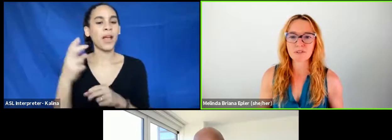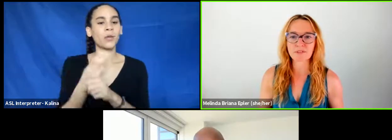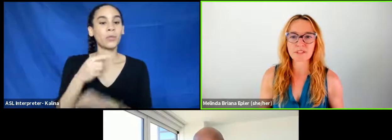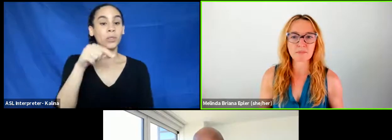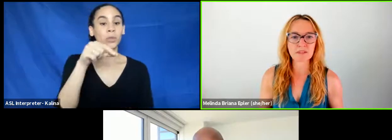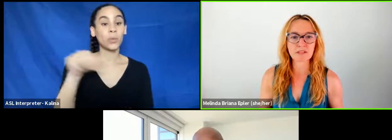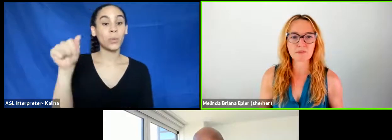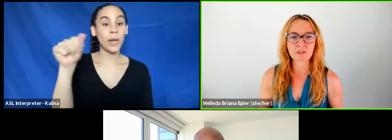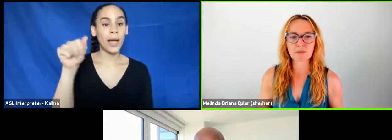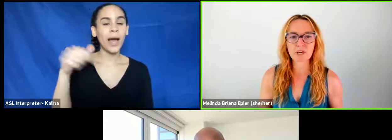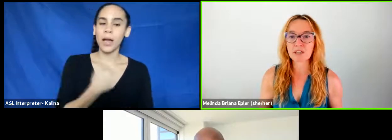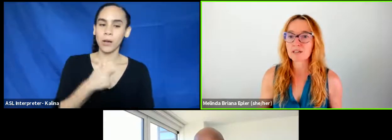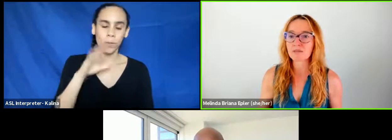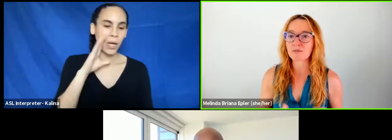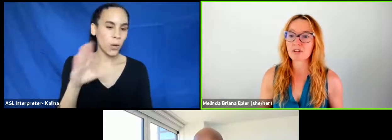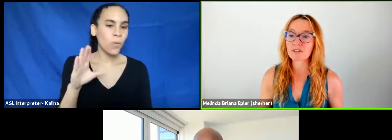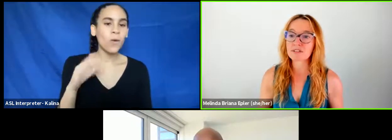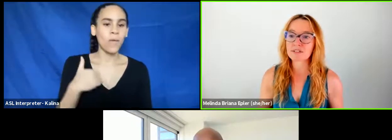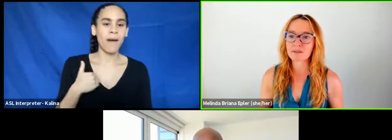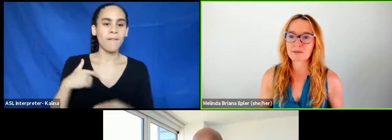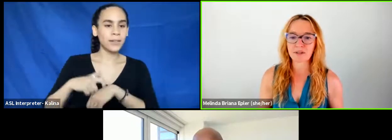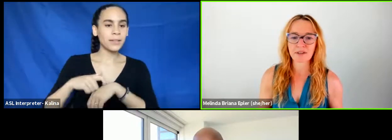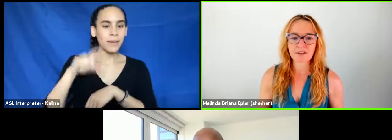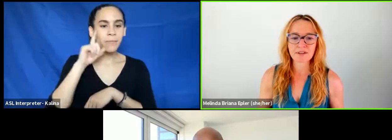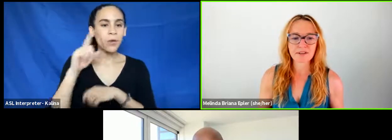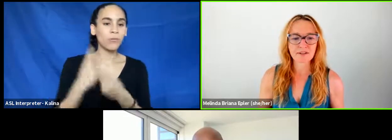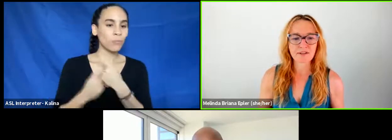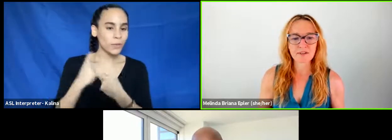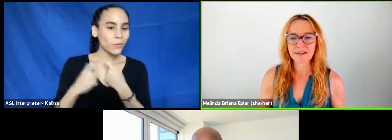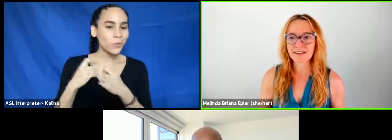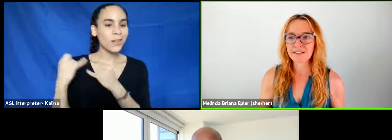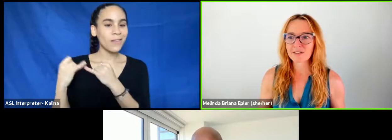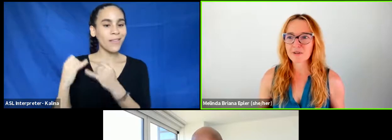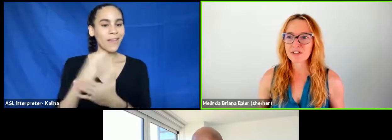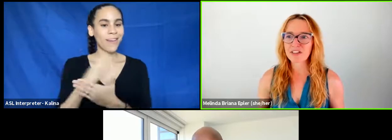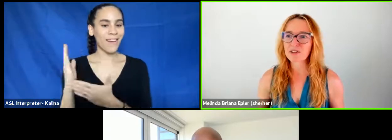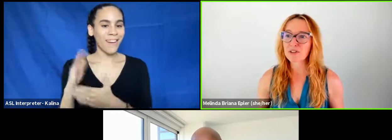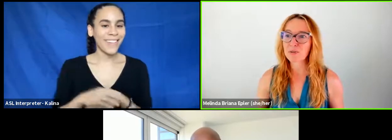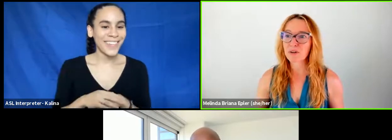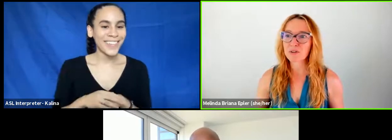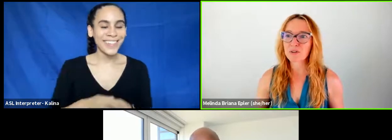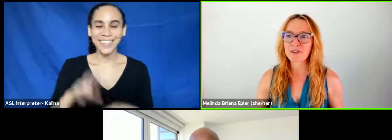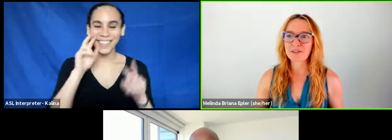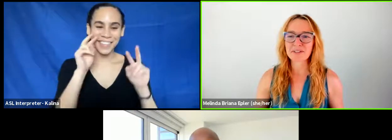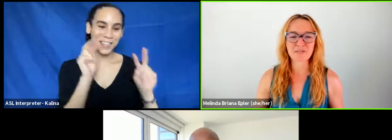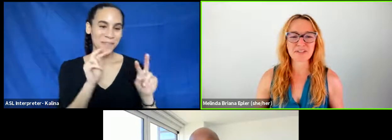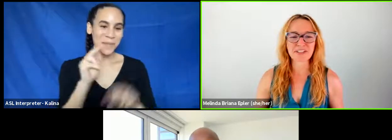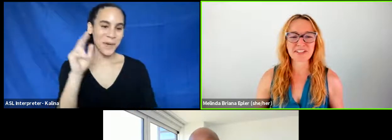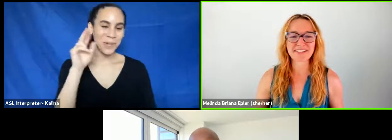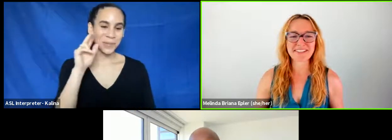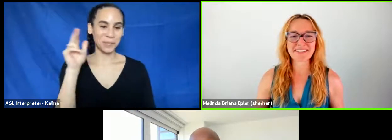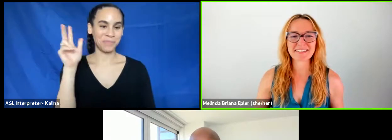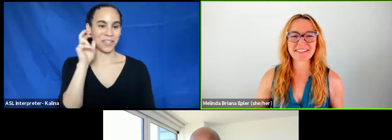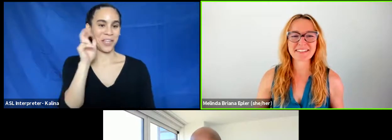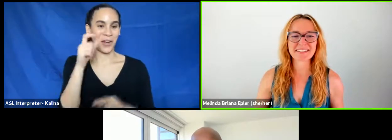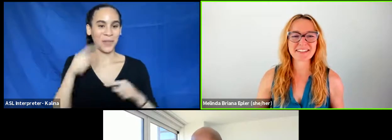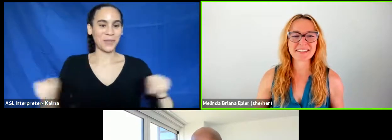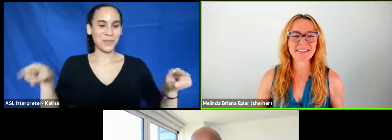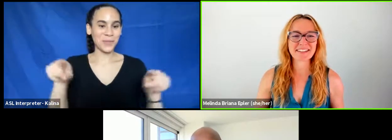well. We'll definitely spend time with Q&A if you have questions. So yeah, I look forward to hearing you all throughout this conversation.